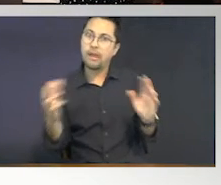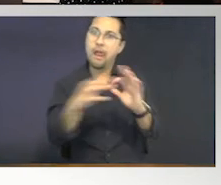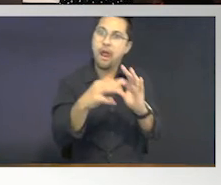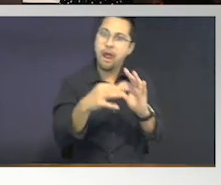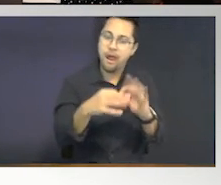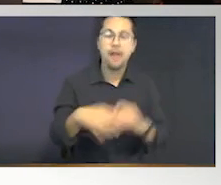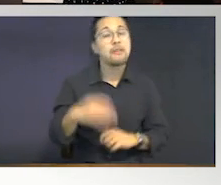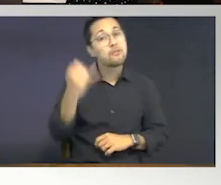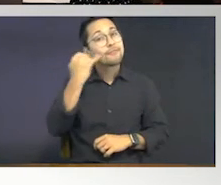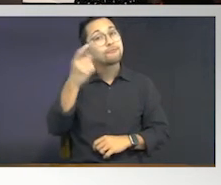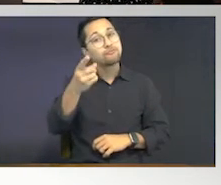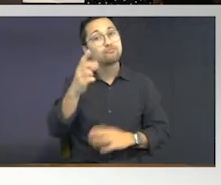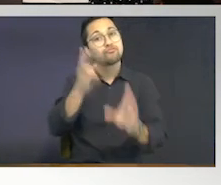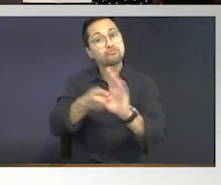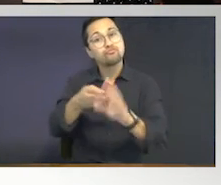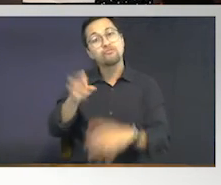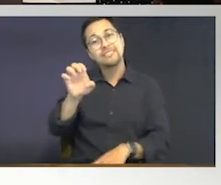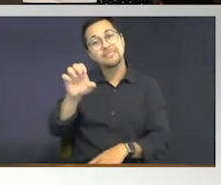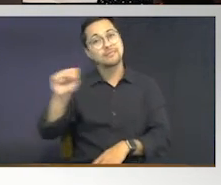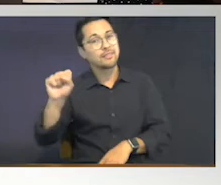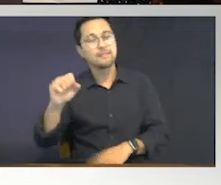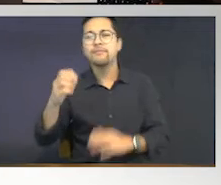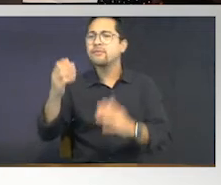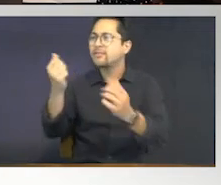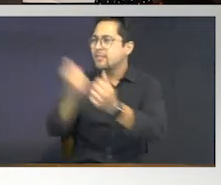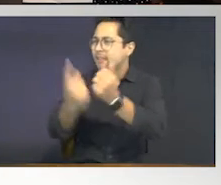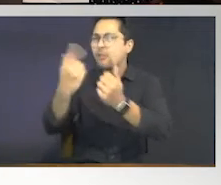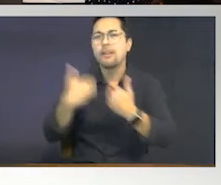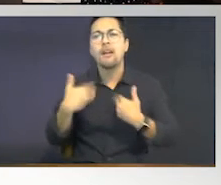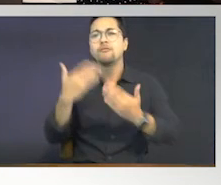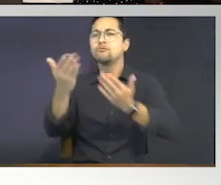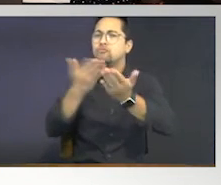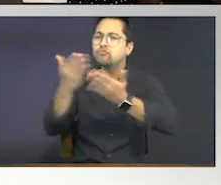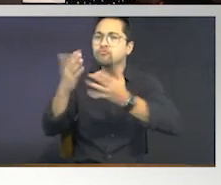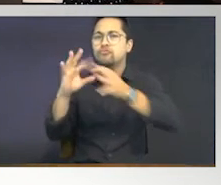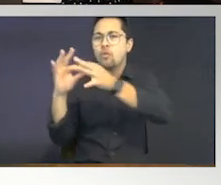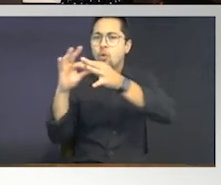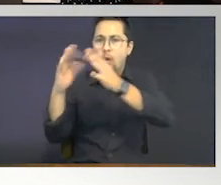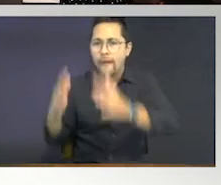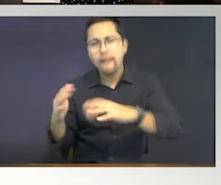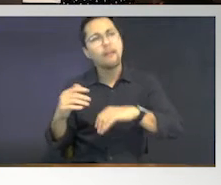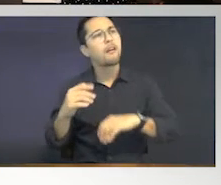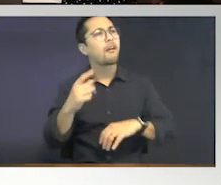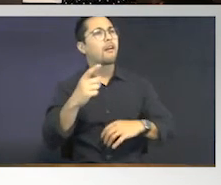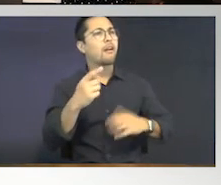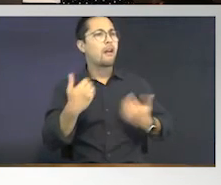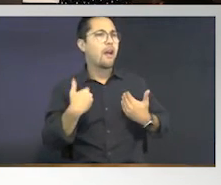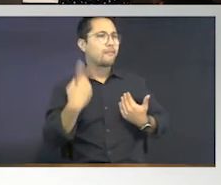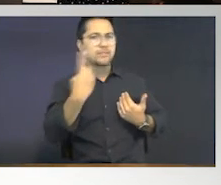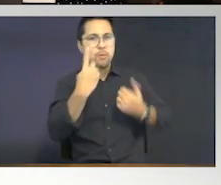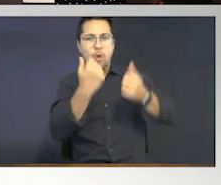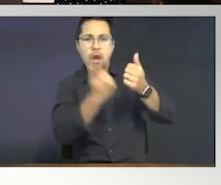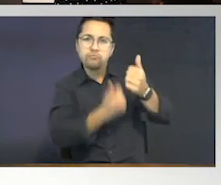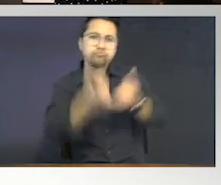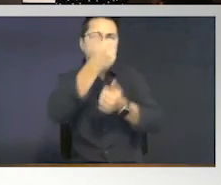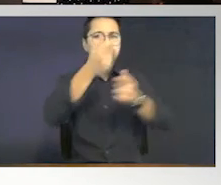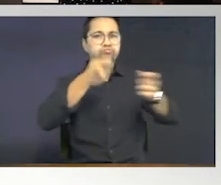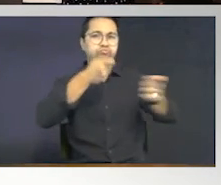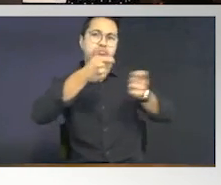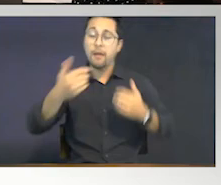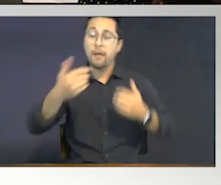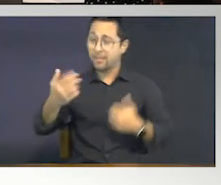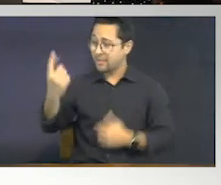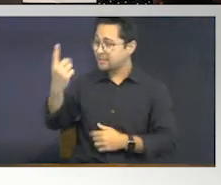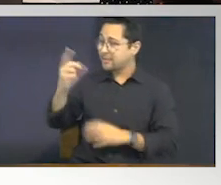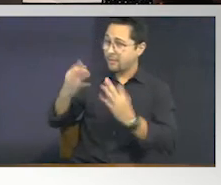Steps, you know, everybody has a service coordinator, everybody has someone that's coordinating their services, but there's a family resource